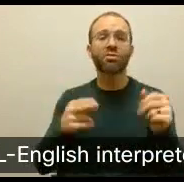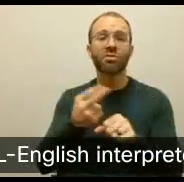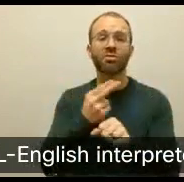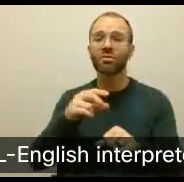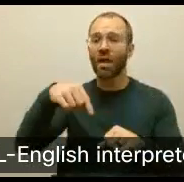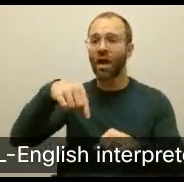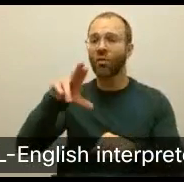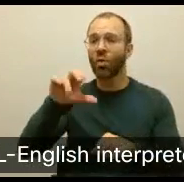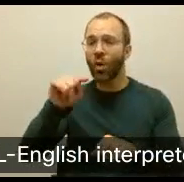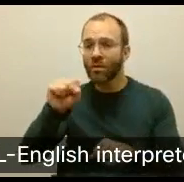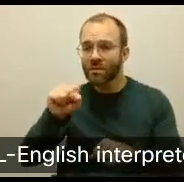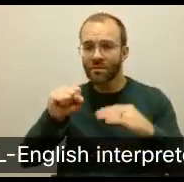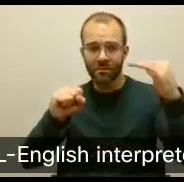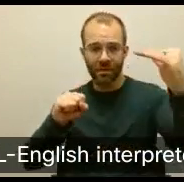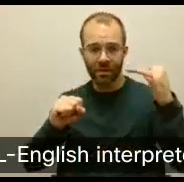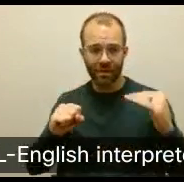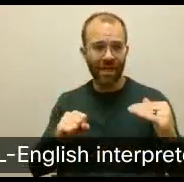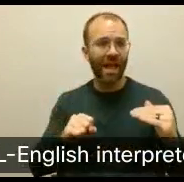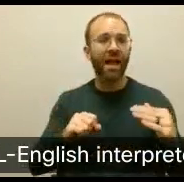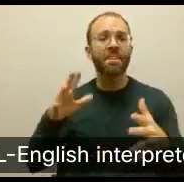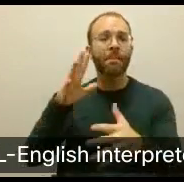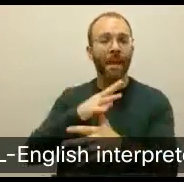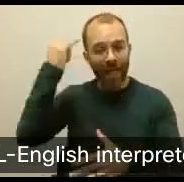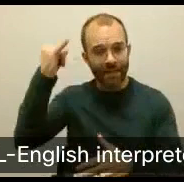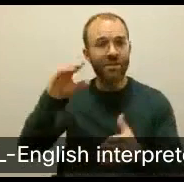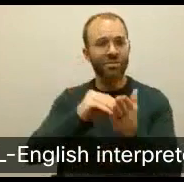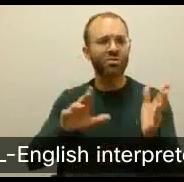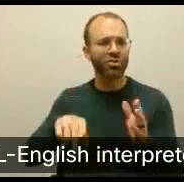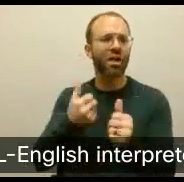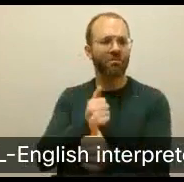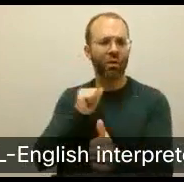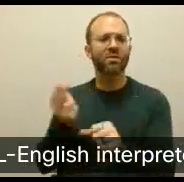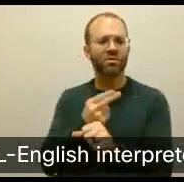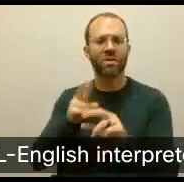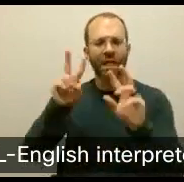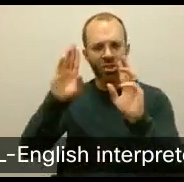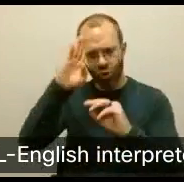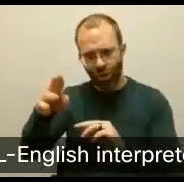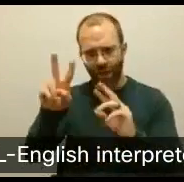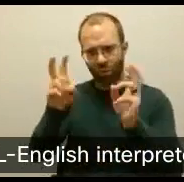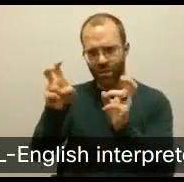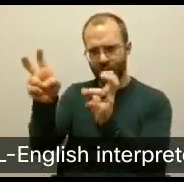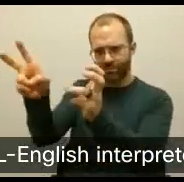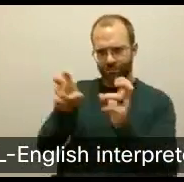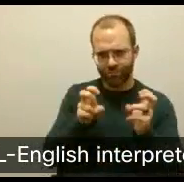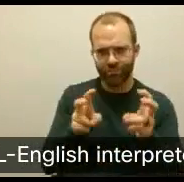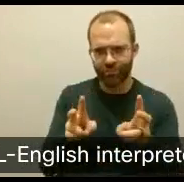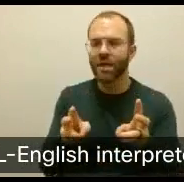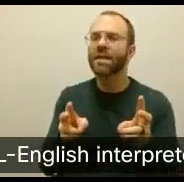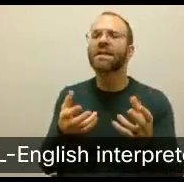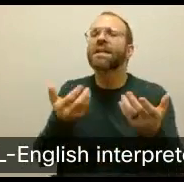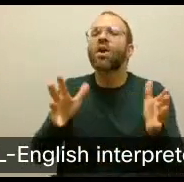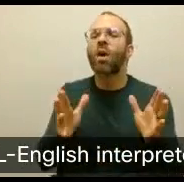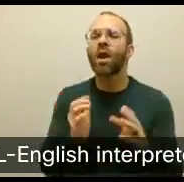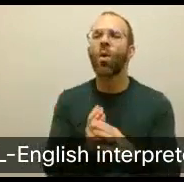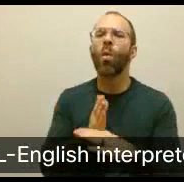the main idea I would potentially state as students should avoid including direct quotations in their notes so they don't overuse quotes in their